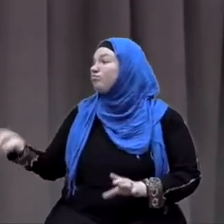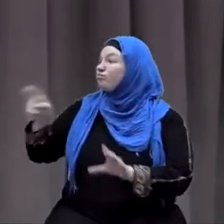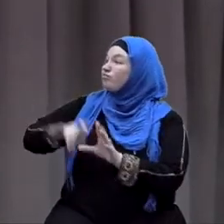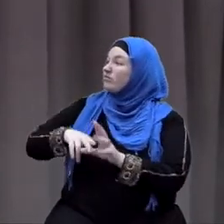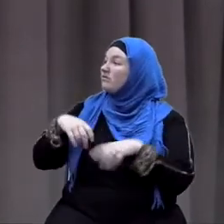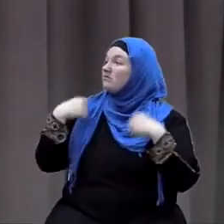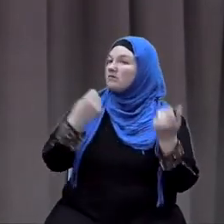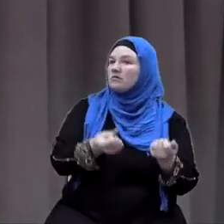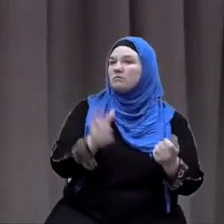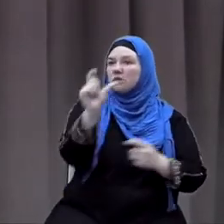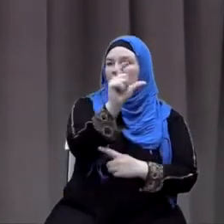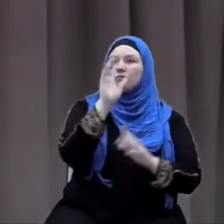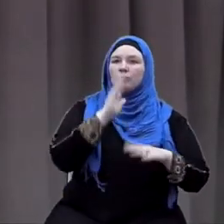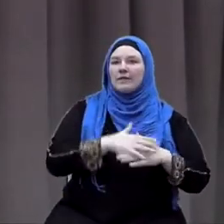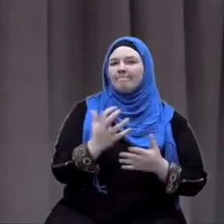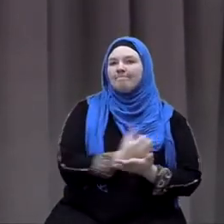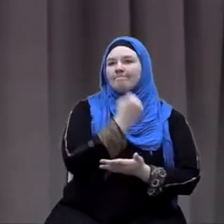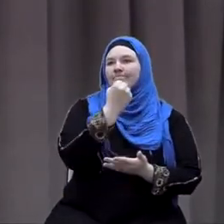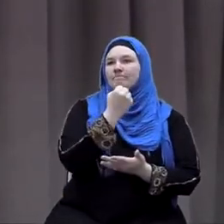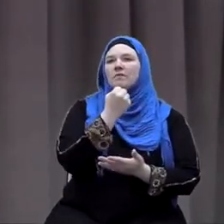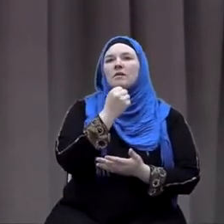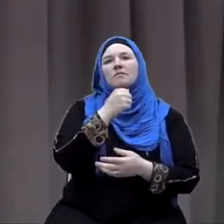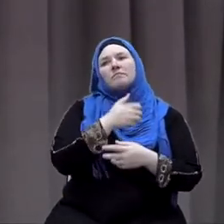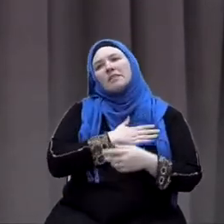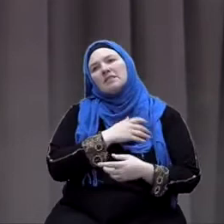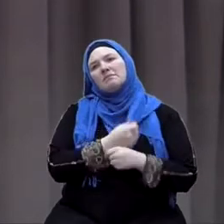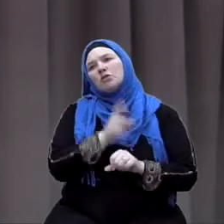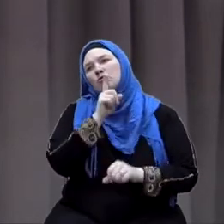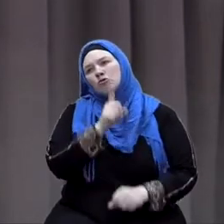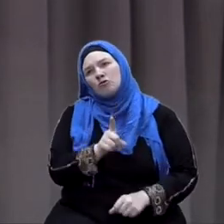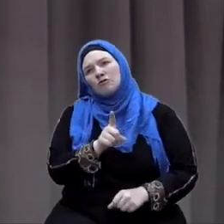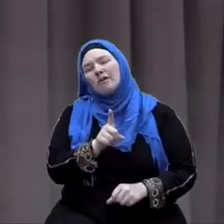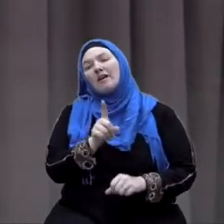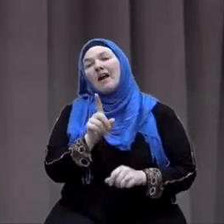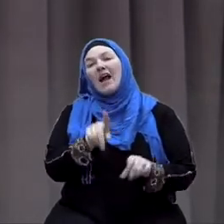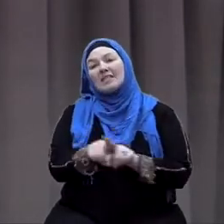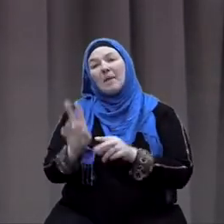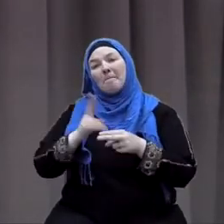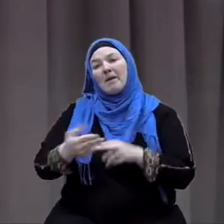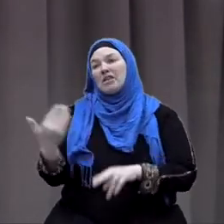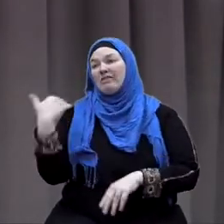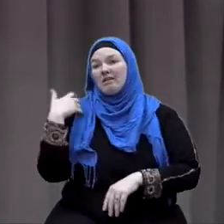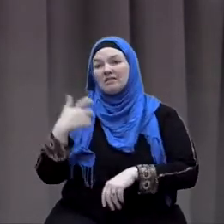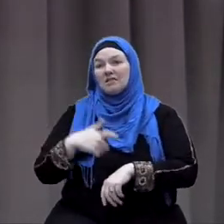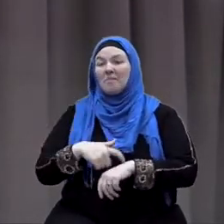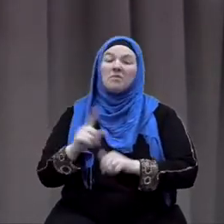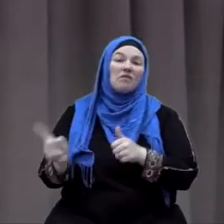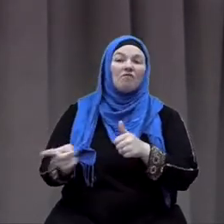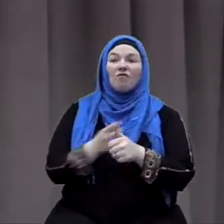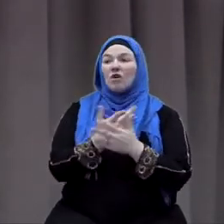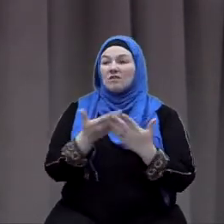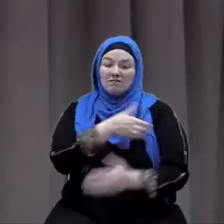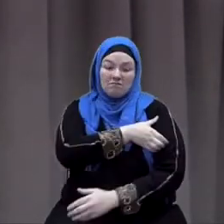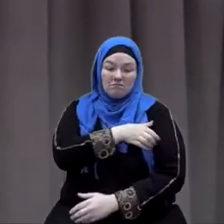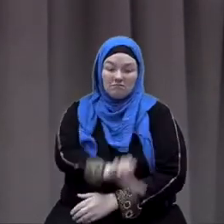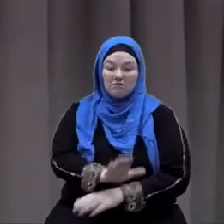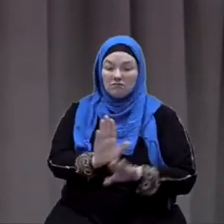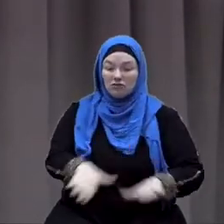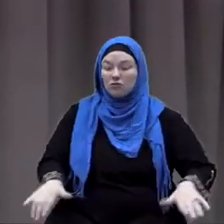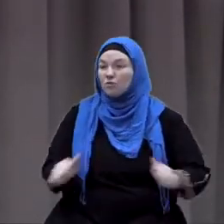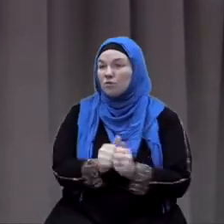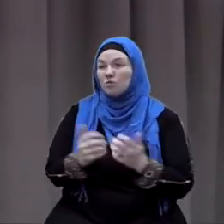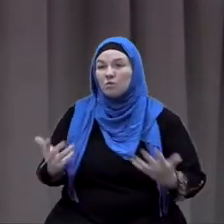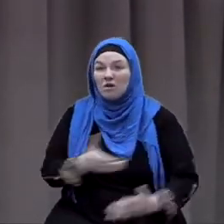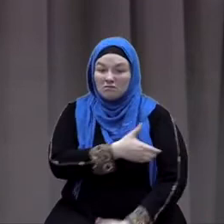Friday. So please make sure that, as we mentioned last time, the first thing to empower our children with